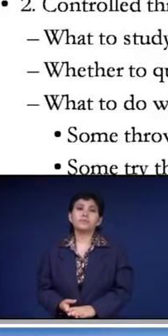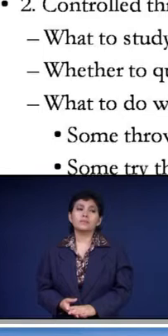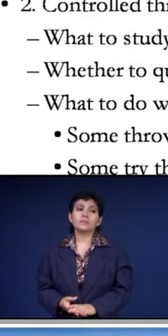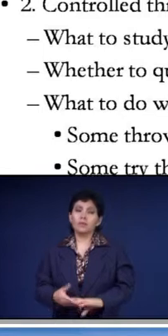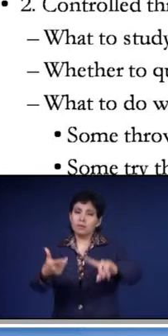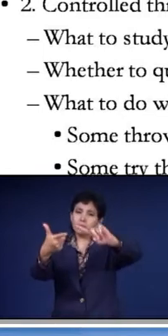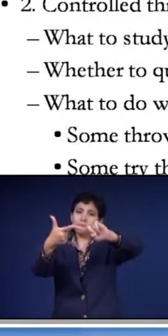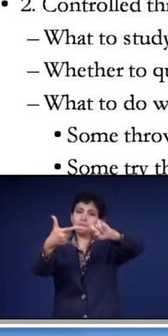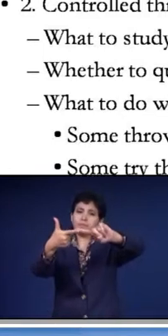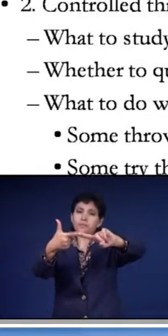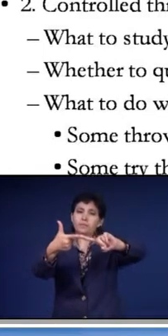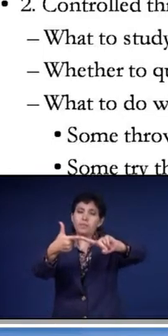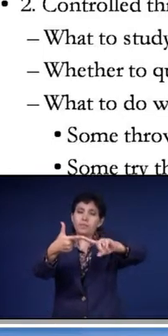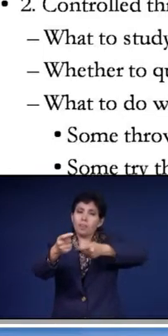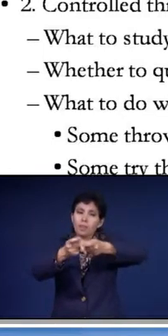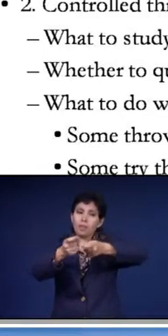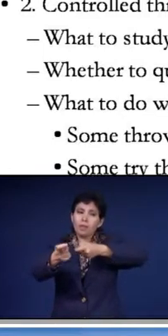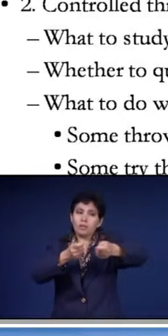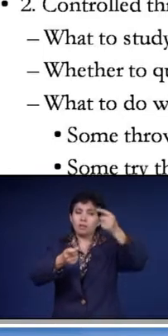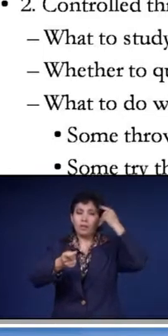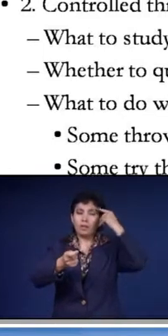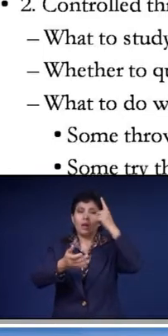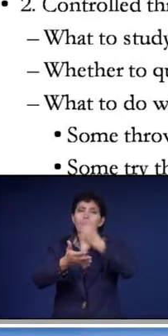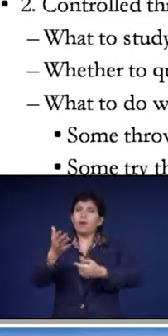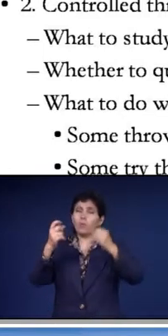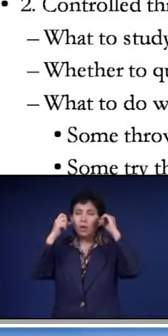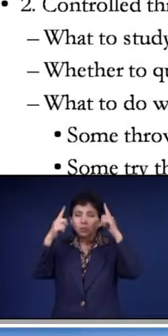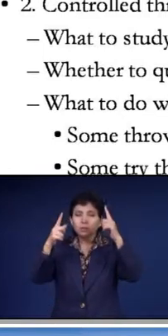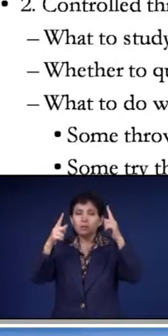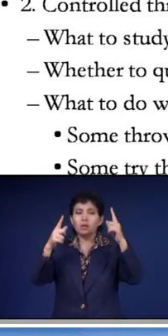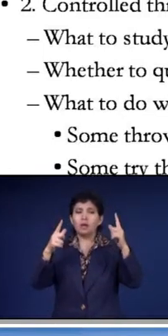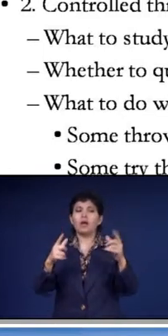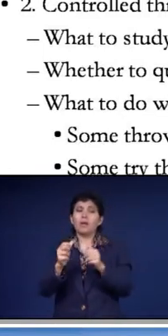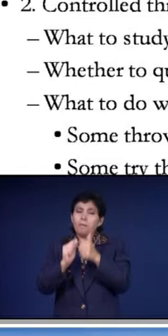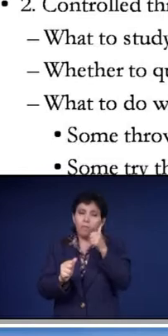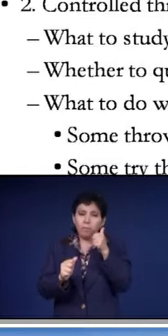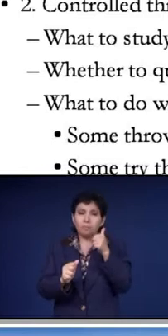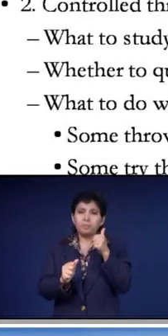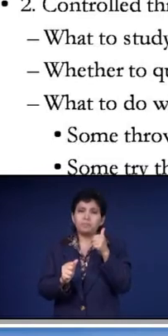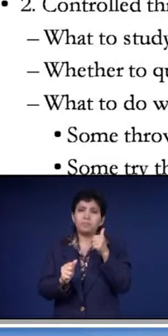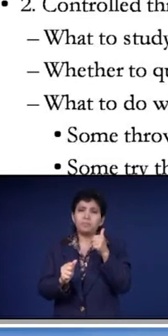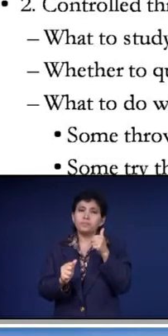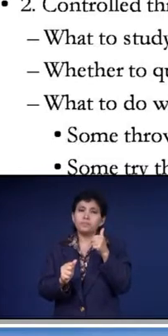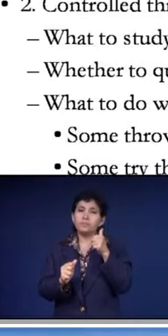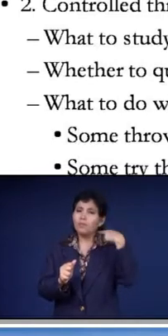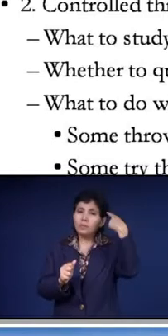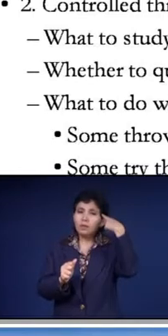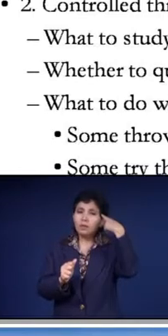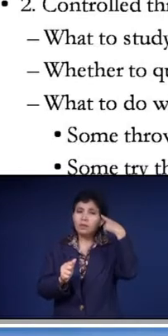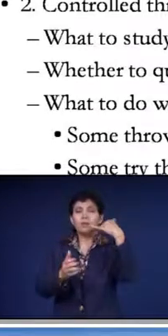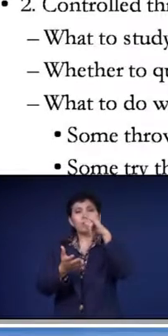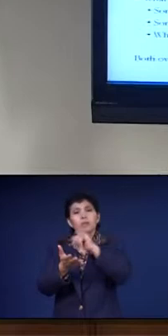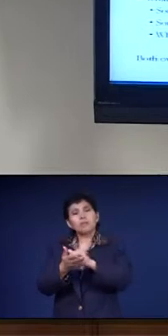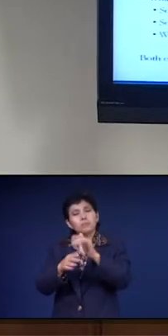Now the second one is the controlled thinking, more of what we are aware of and most the thinkings that we do